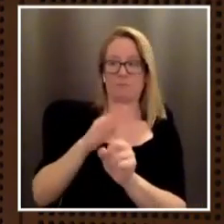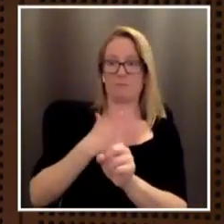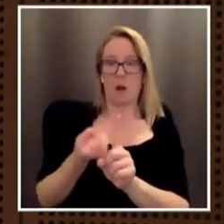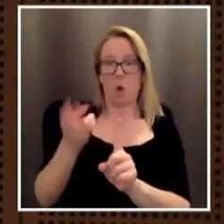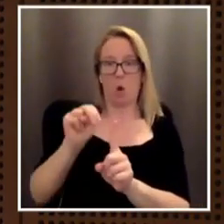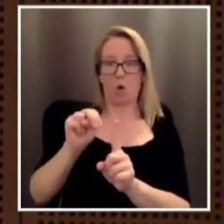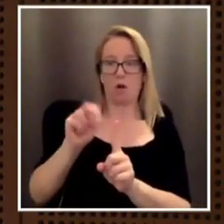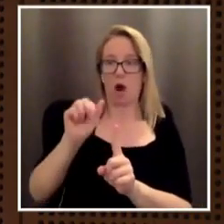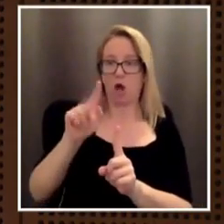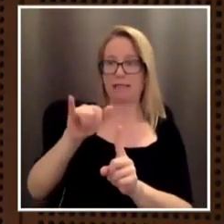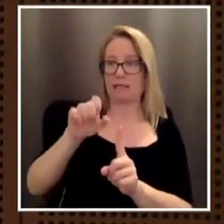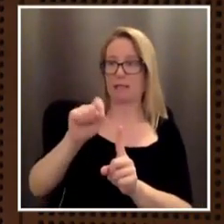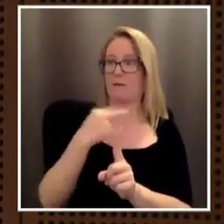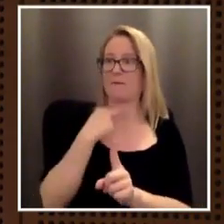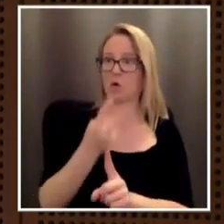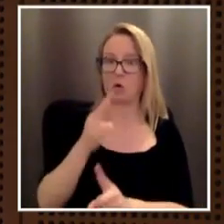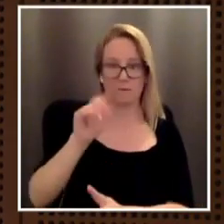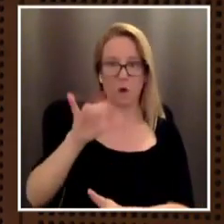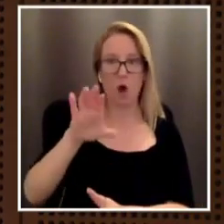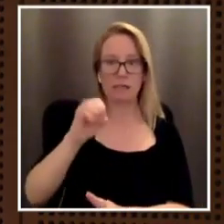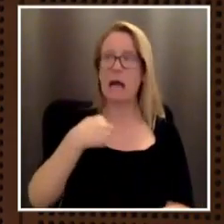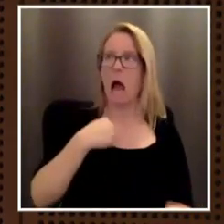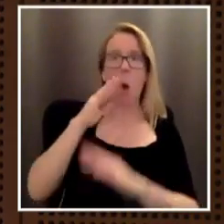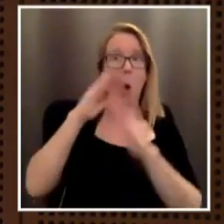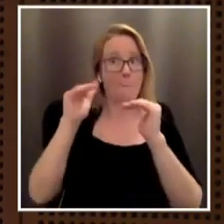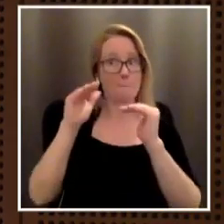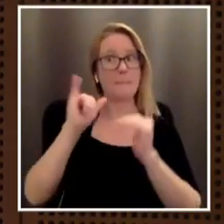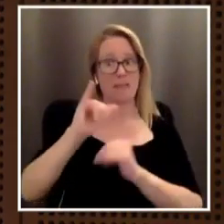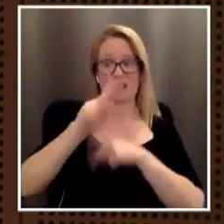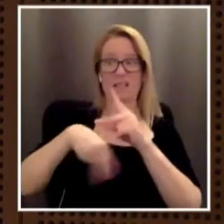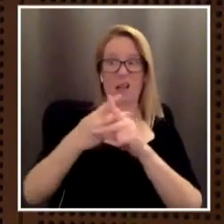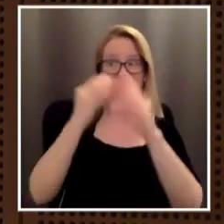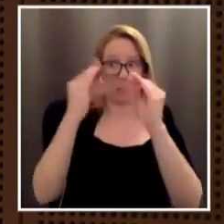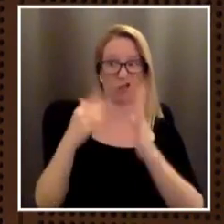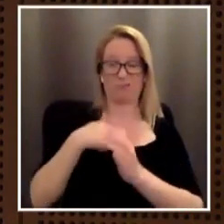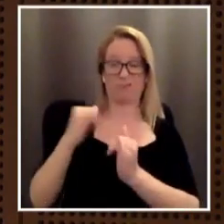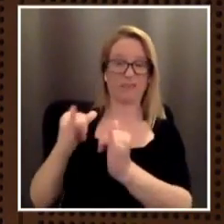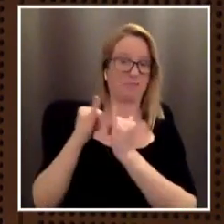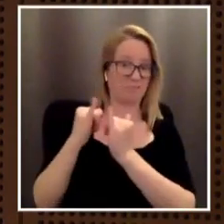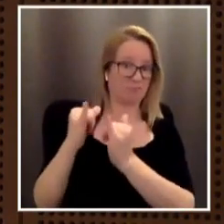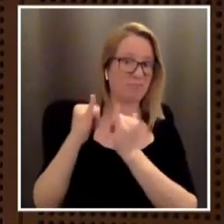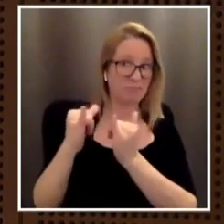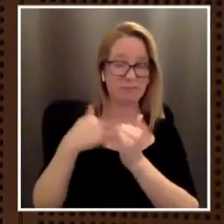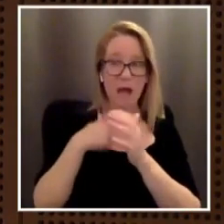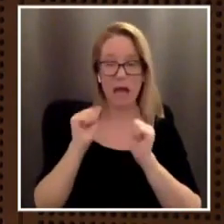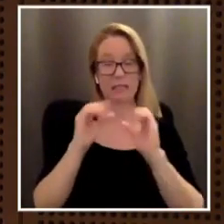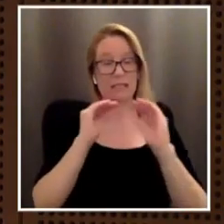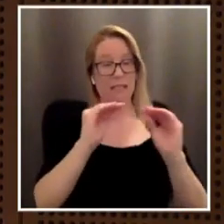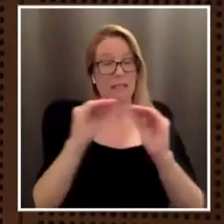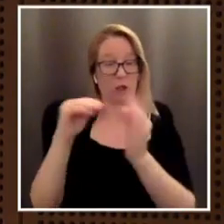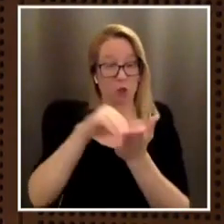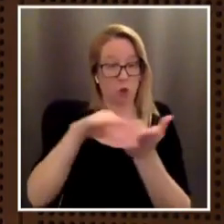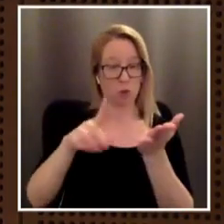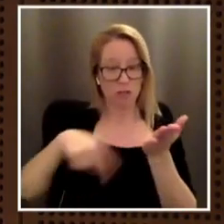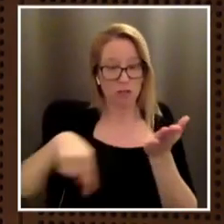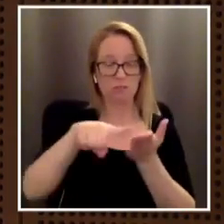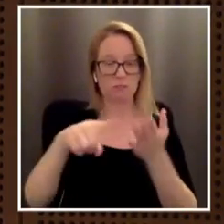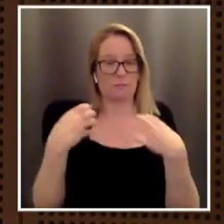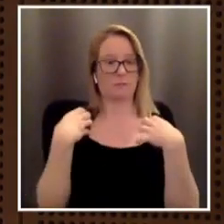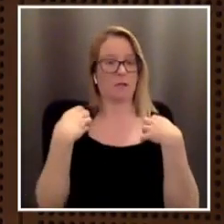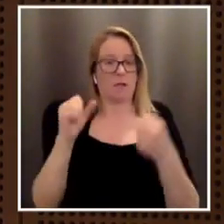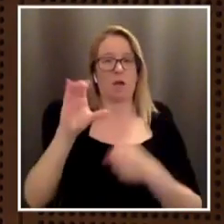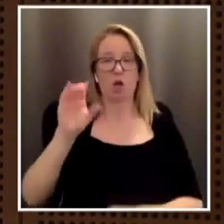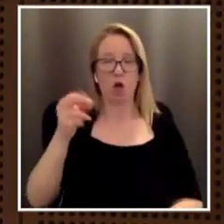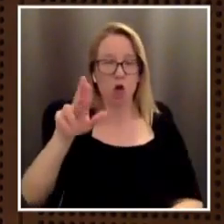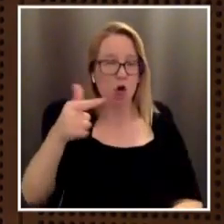voice. I like to hope that's the kind of teacher I am, that I can teach the students the courage